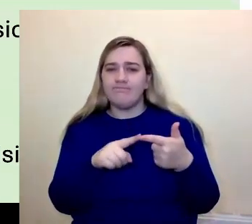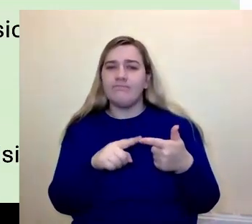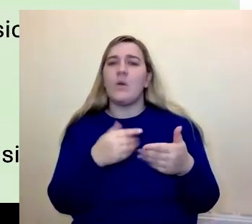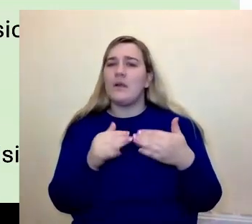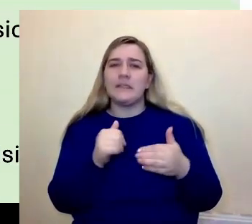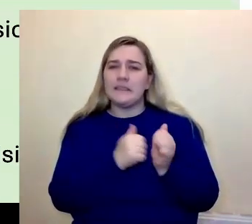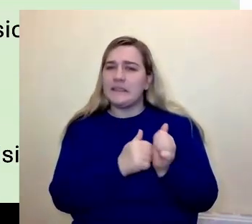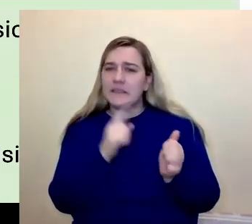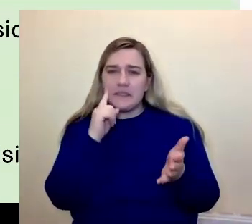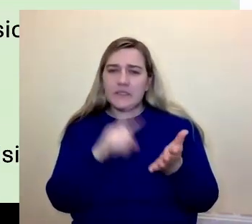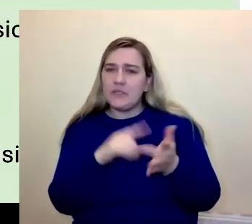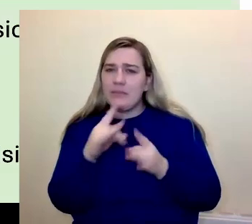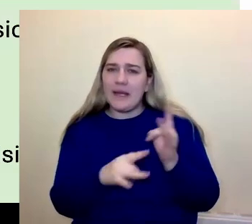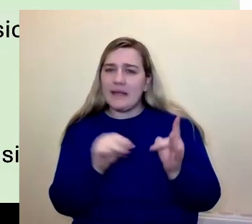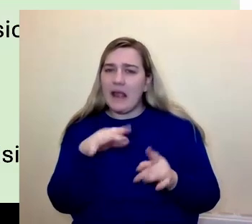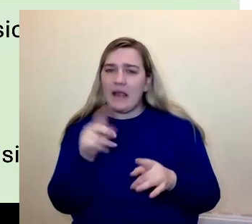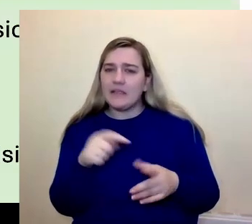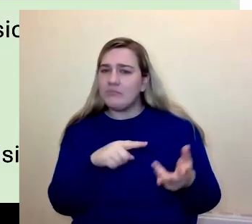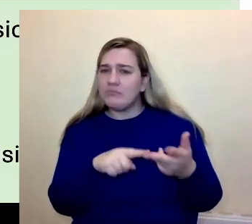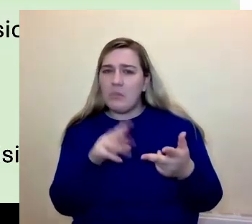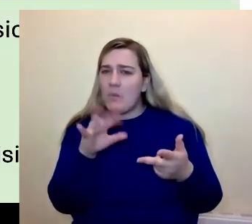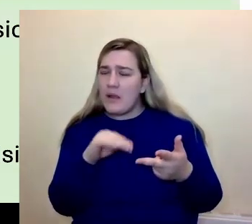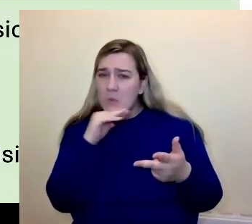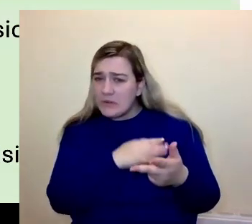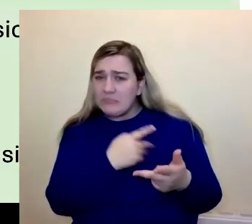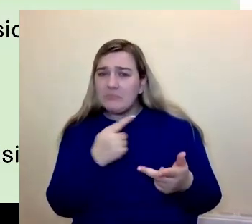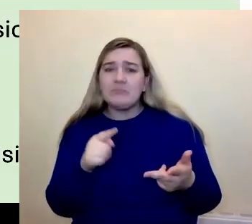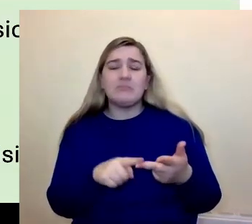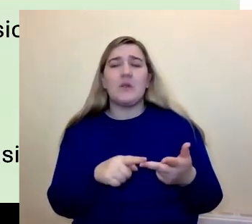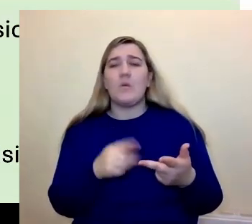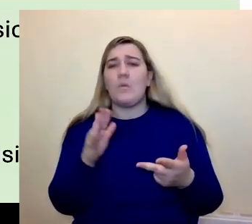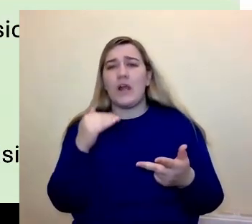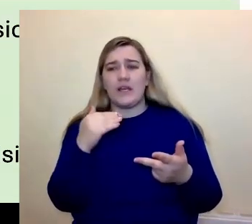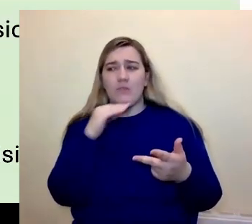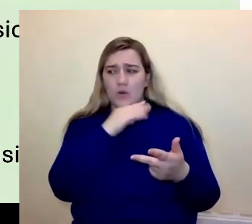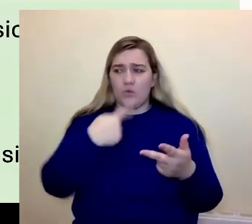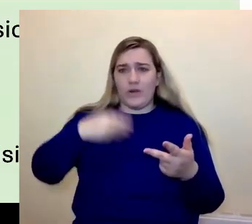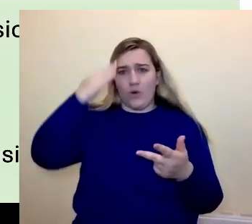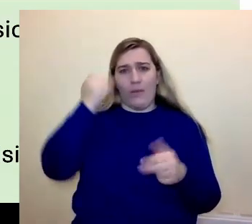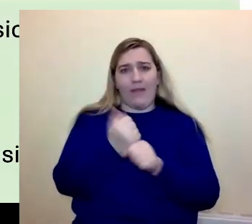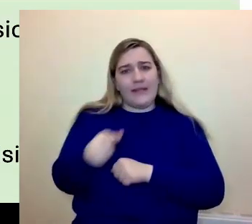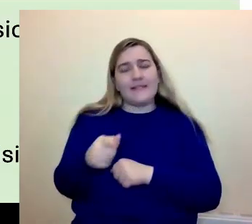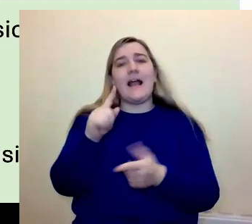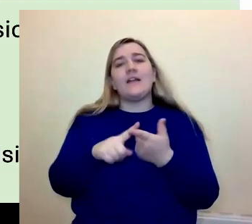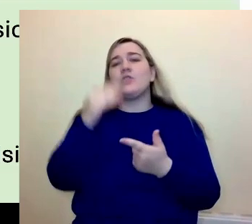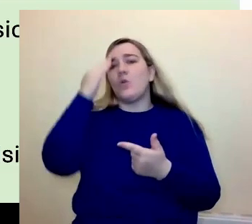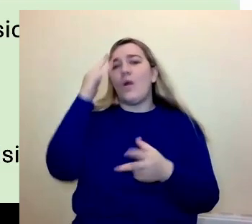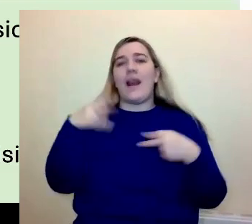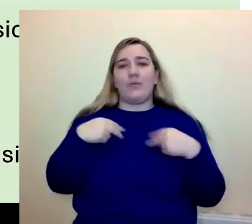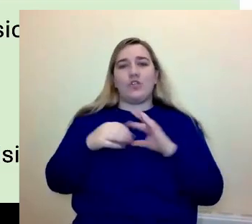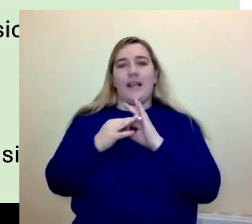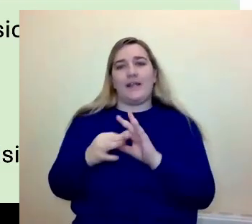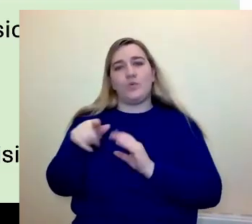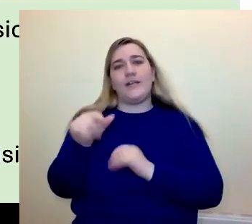Why is it important? Why is it important that we know about it and know the language of the Decision Making